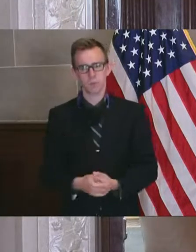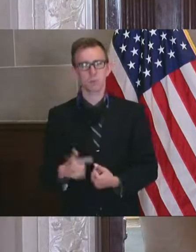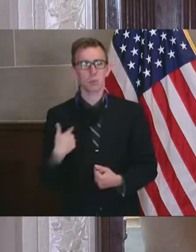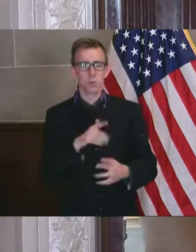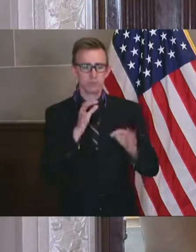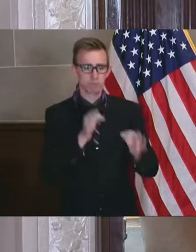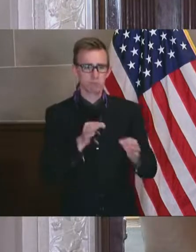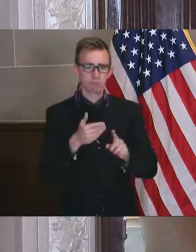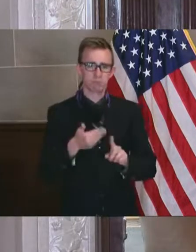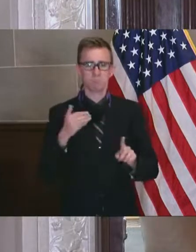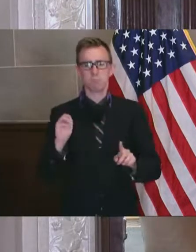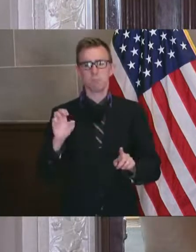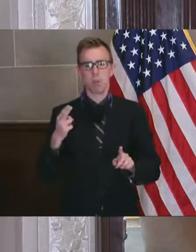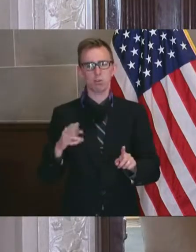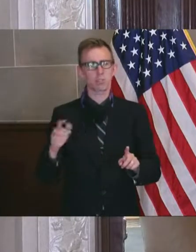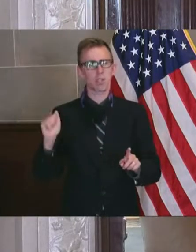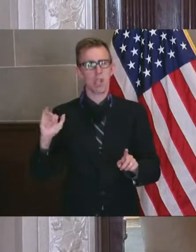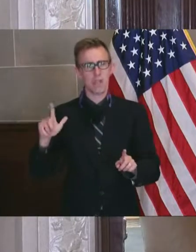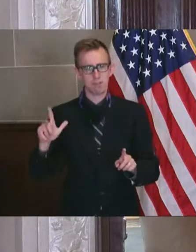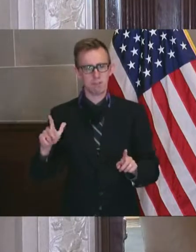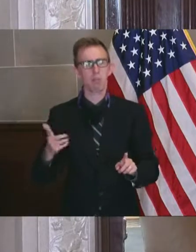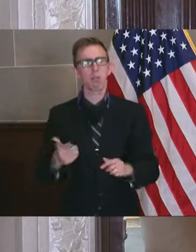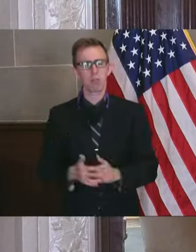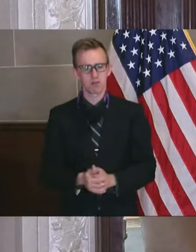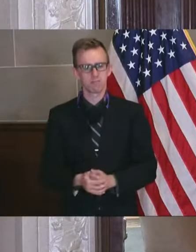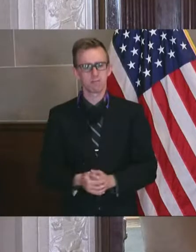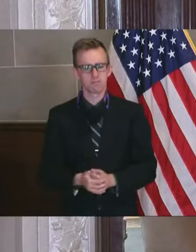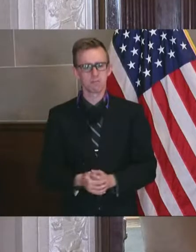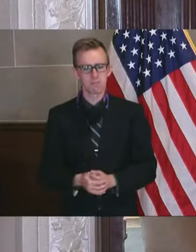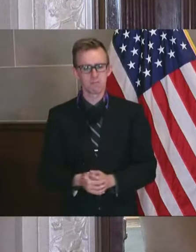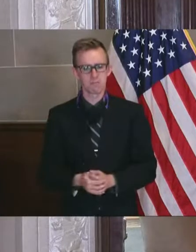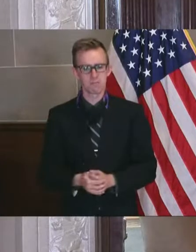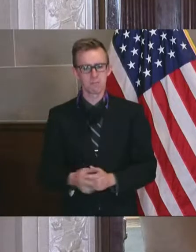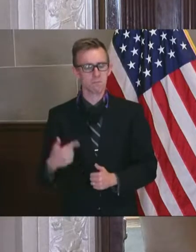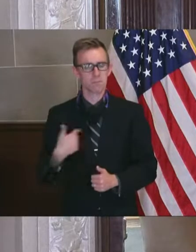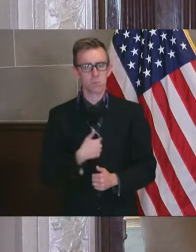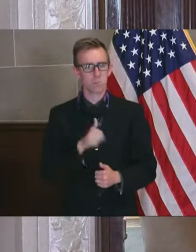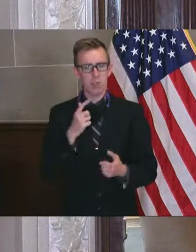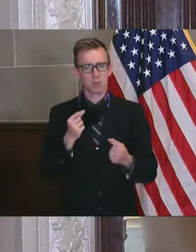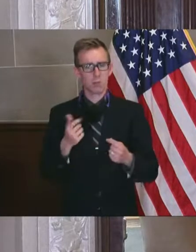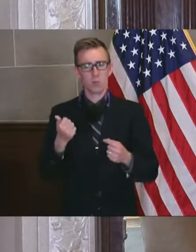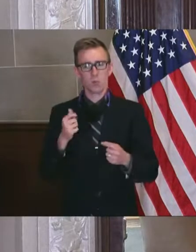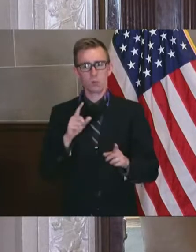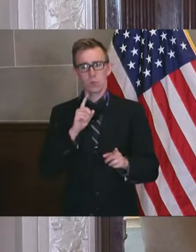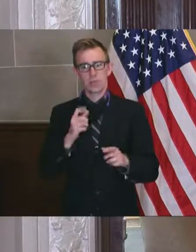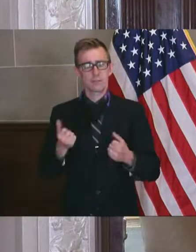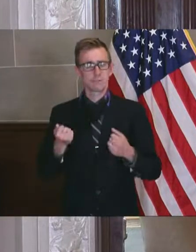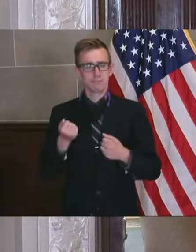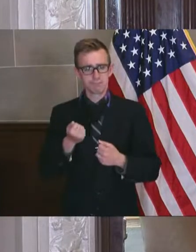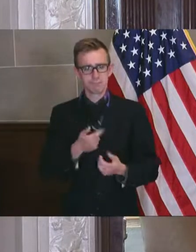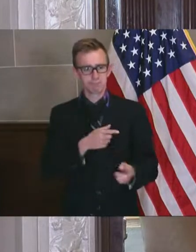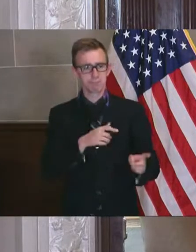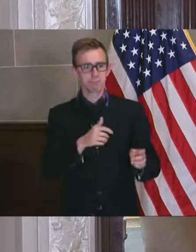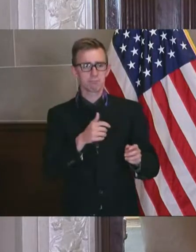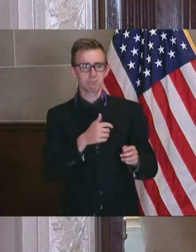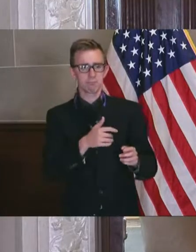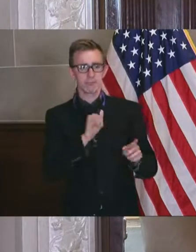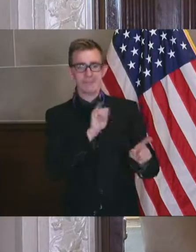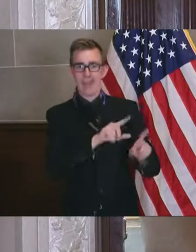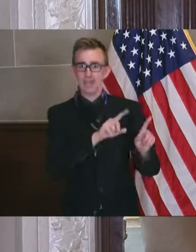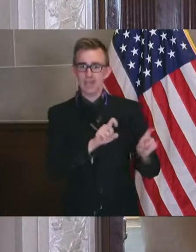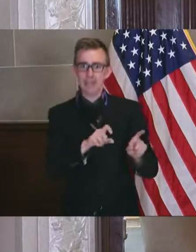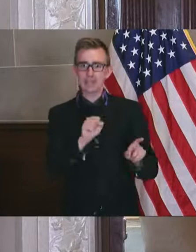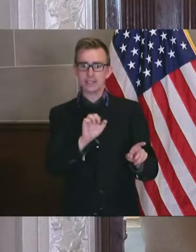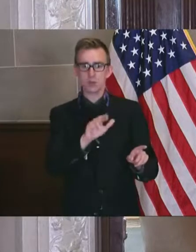decisions in March and April, we were not doing any great degree of serological testing. I think in the first